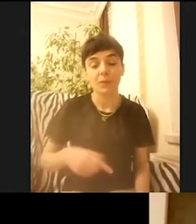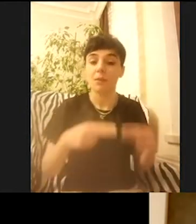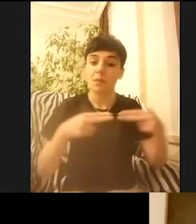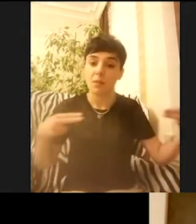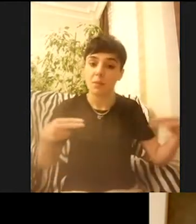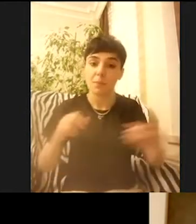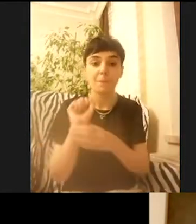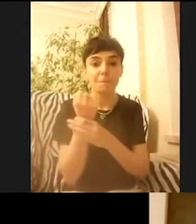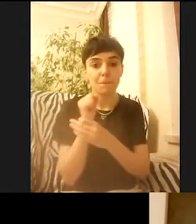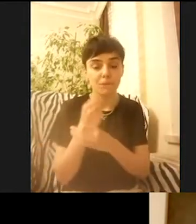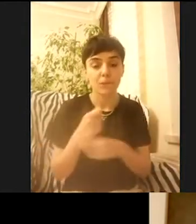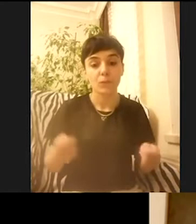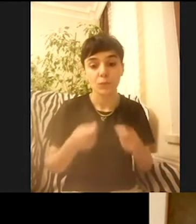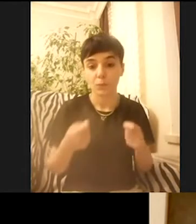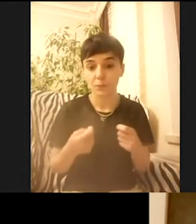effects.